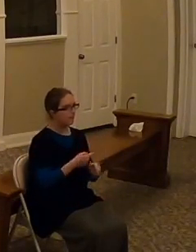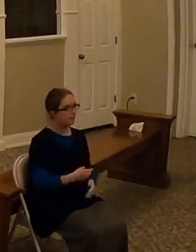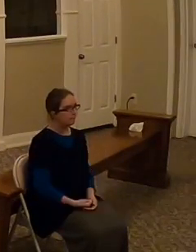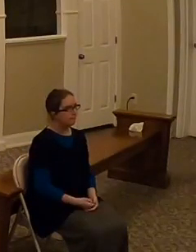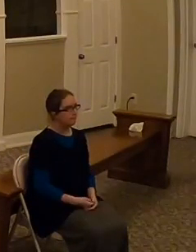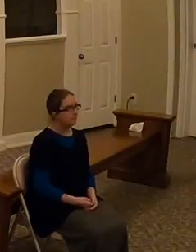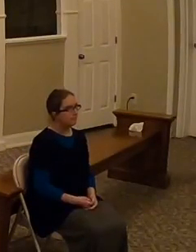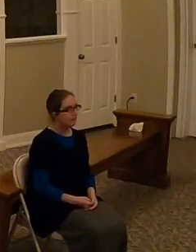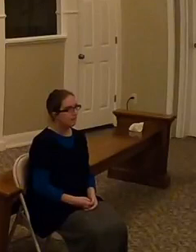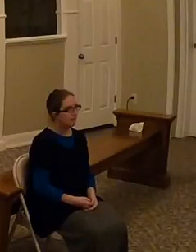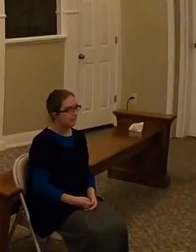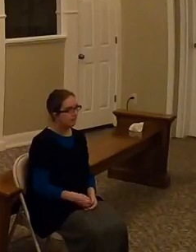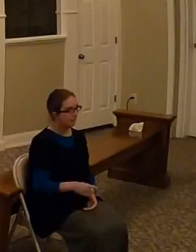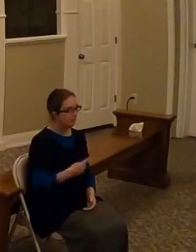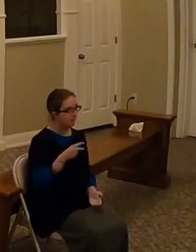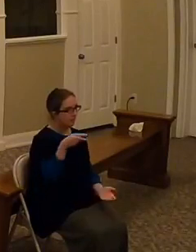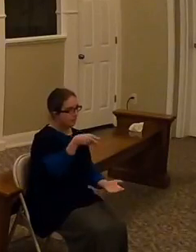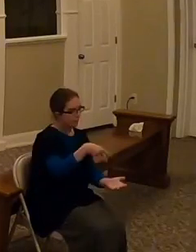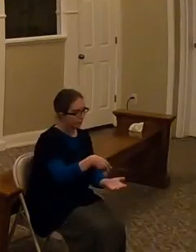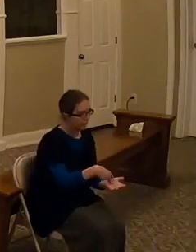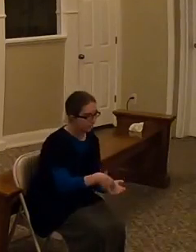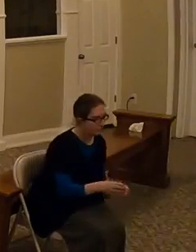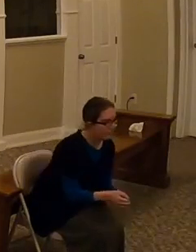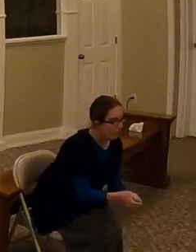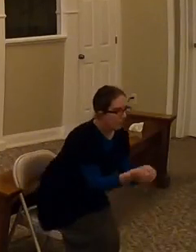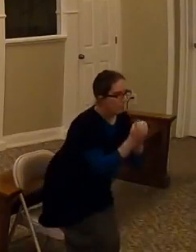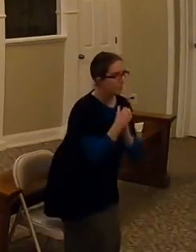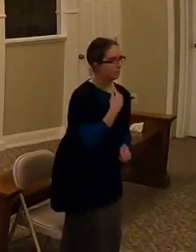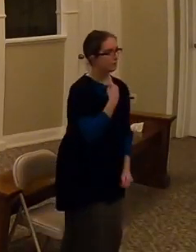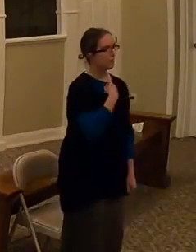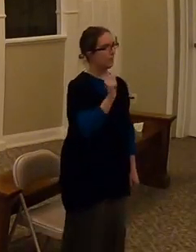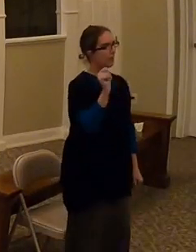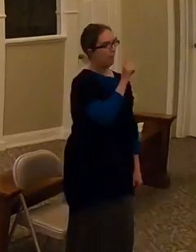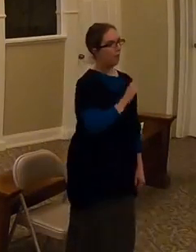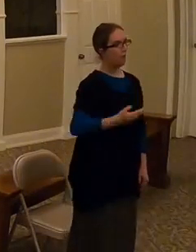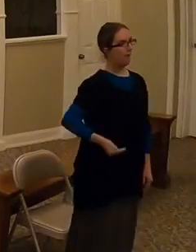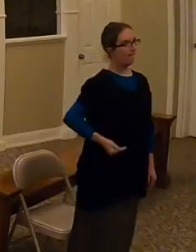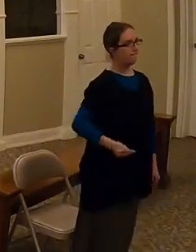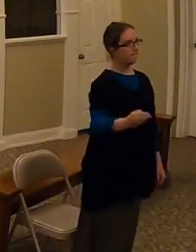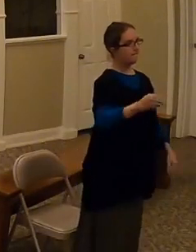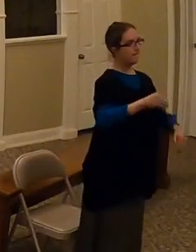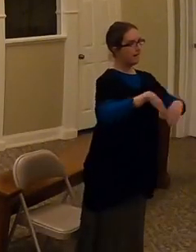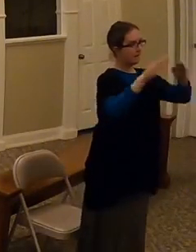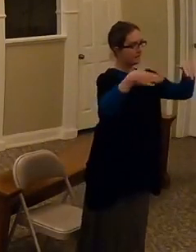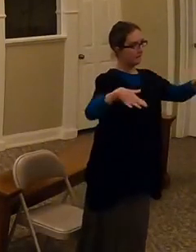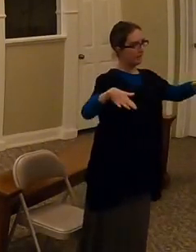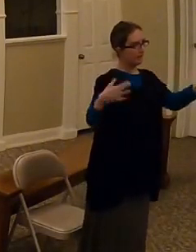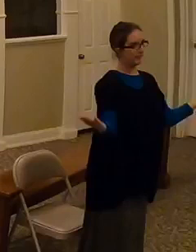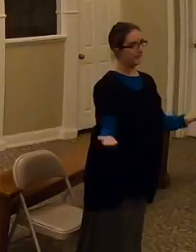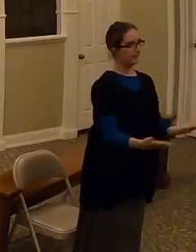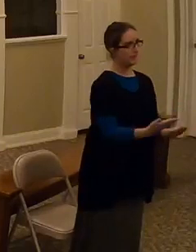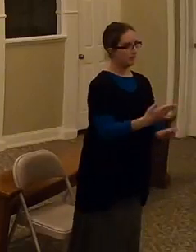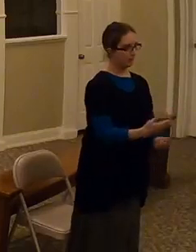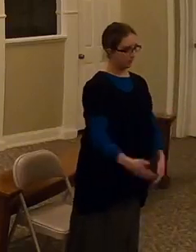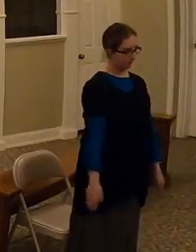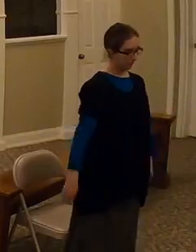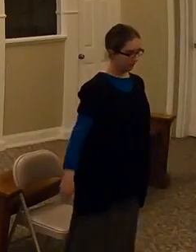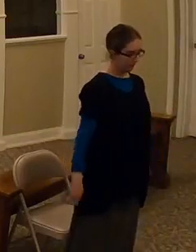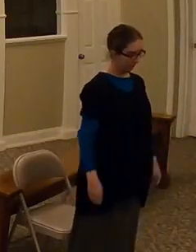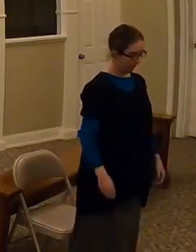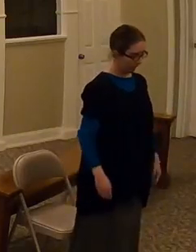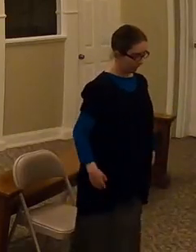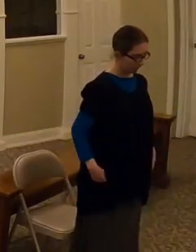Amen. Let's just stand up and let's just worship the Lord and invite His presence into this house tonight. My God, I love